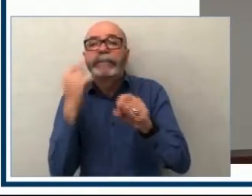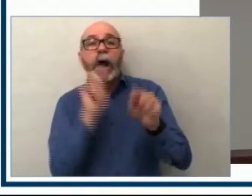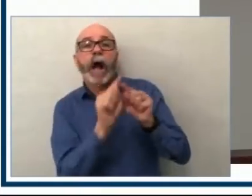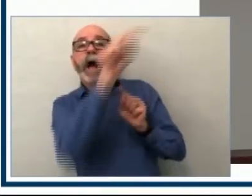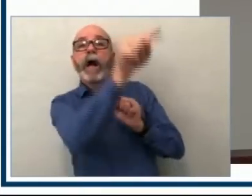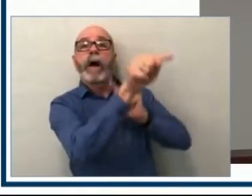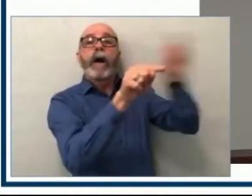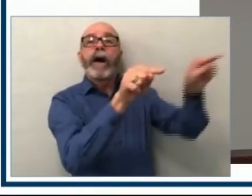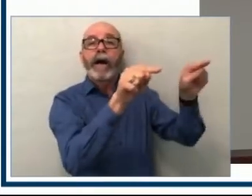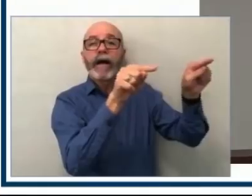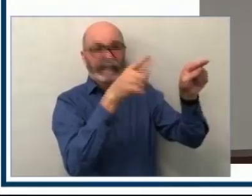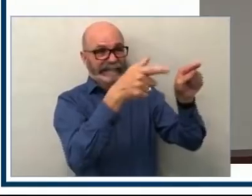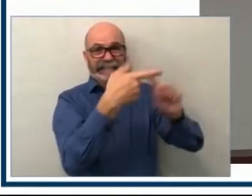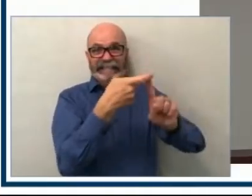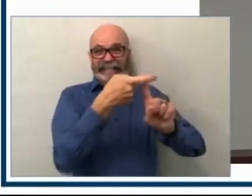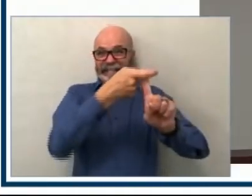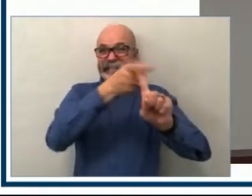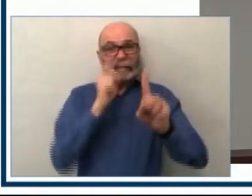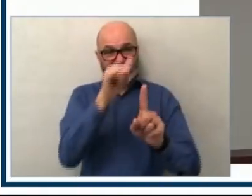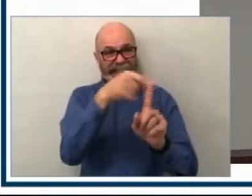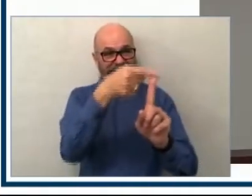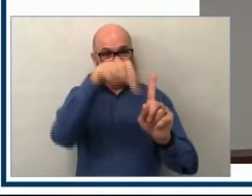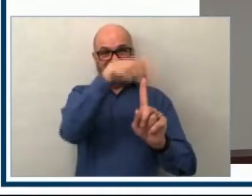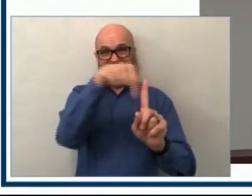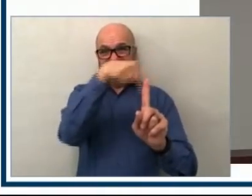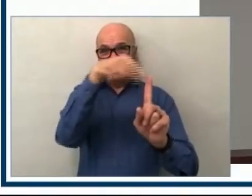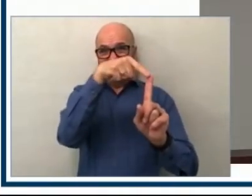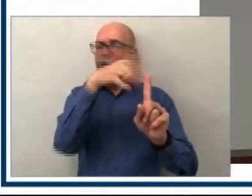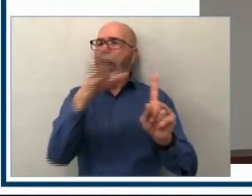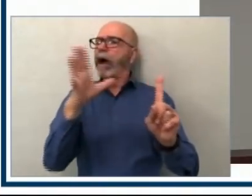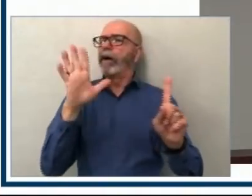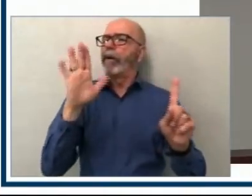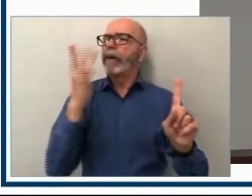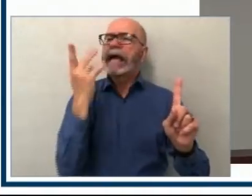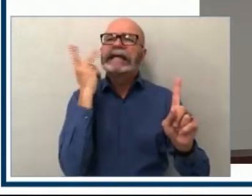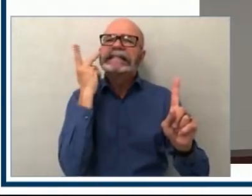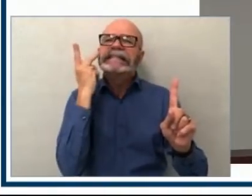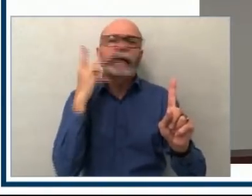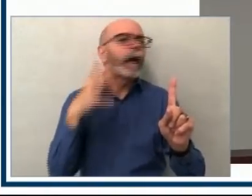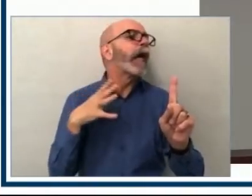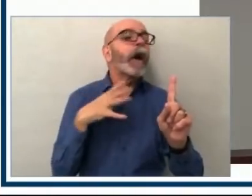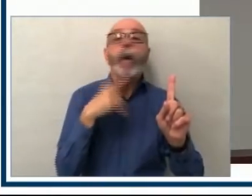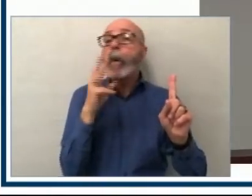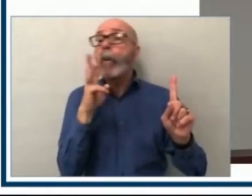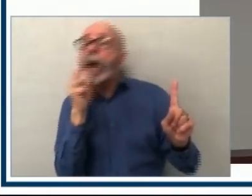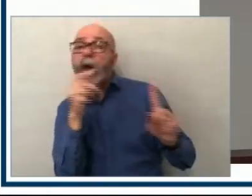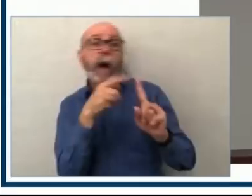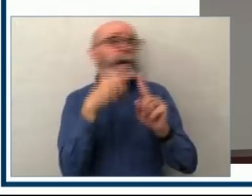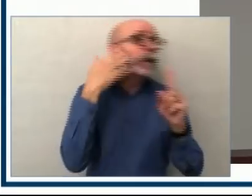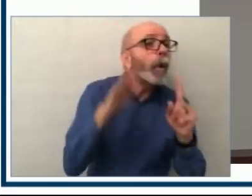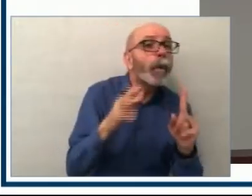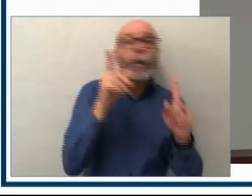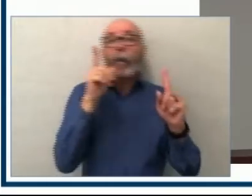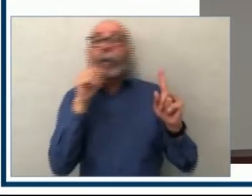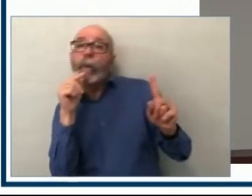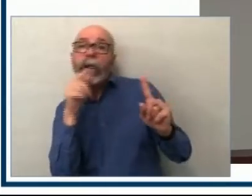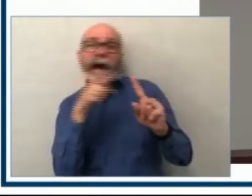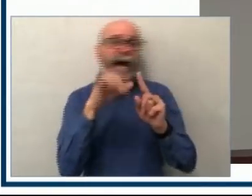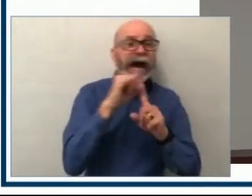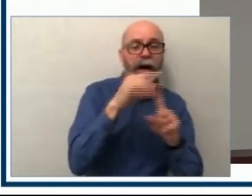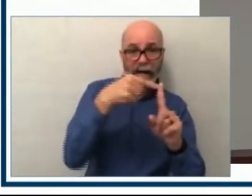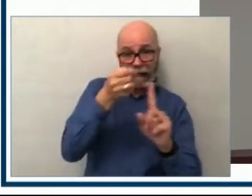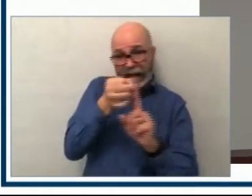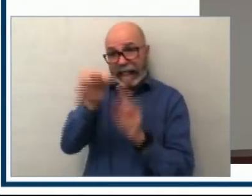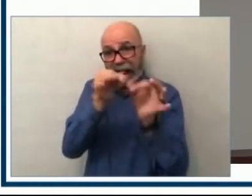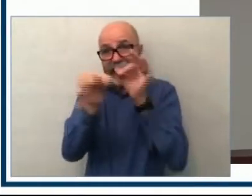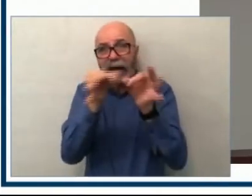is reassuring. We may not know the source of these variant cases at this time, but we have no indication of community